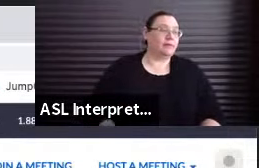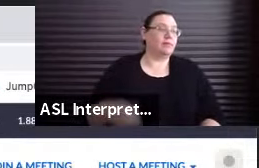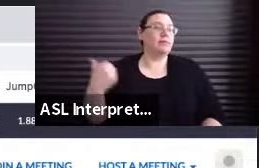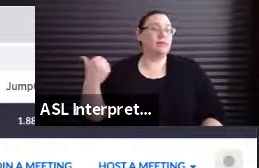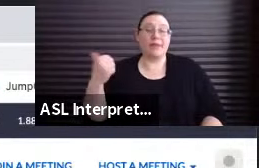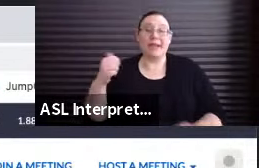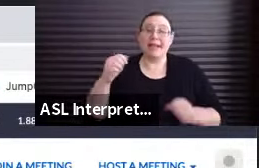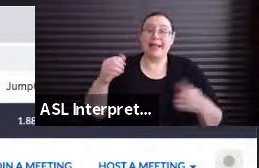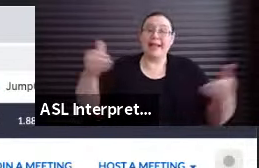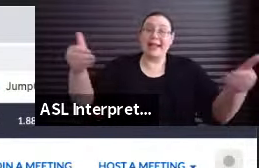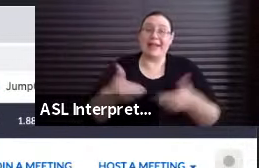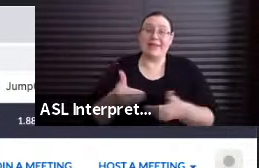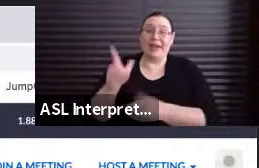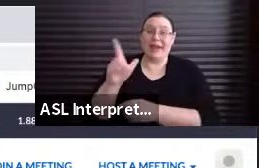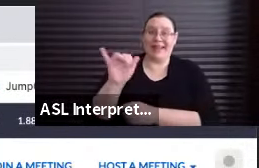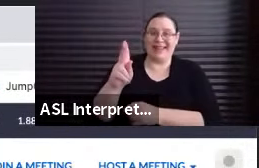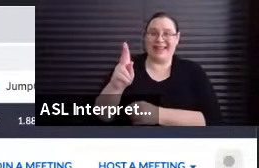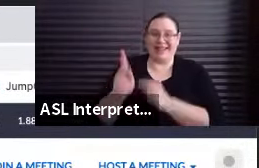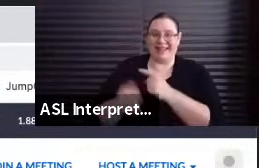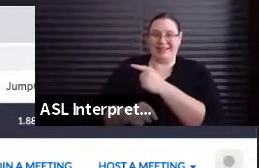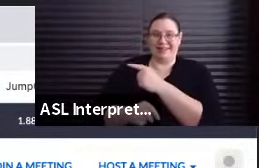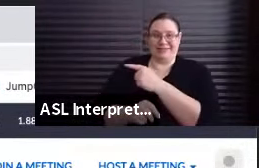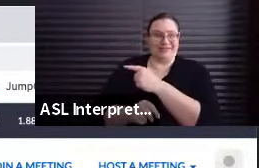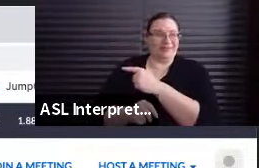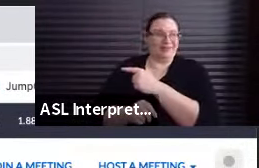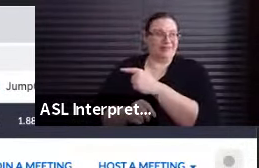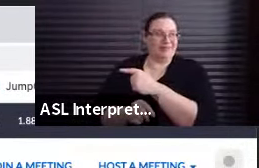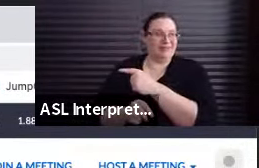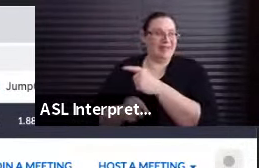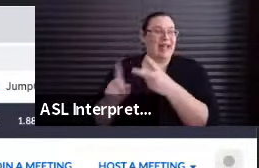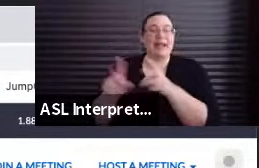invite link and the meeting ID.